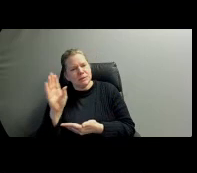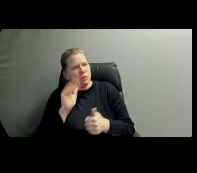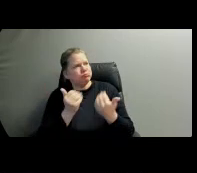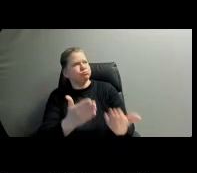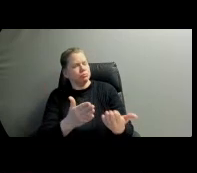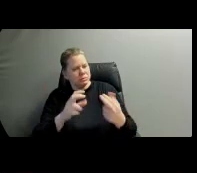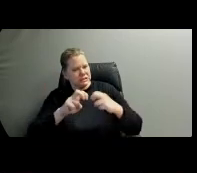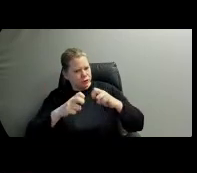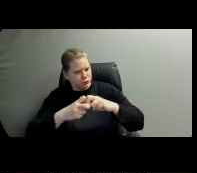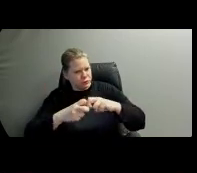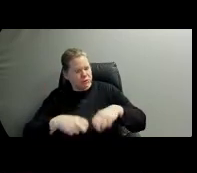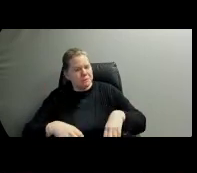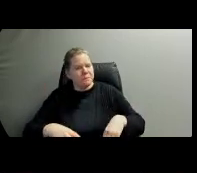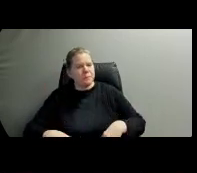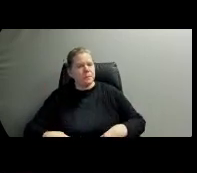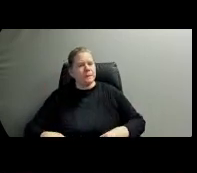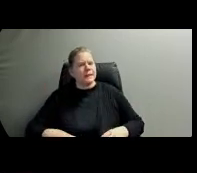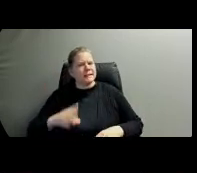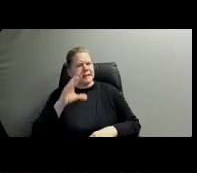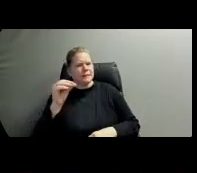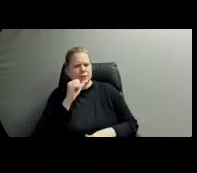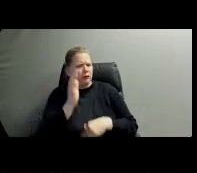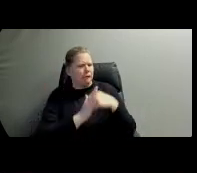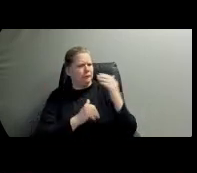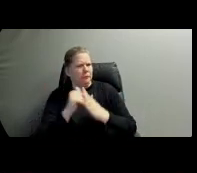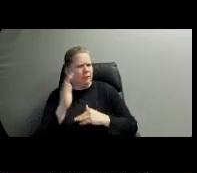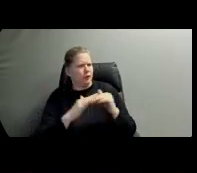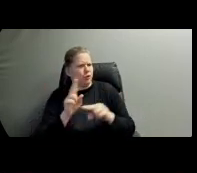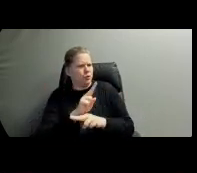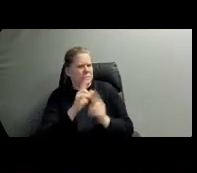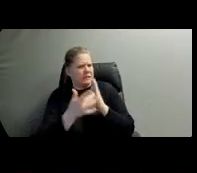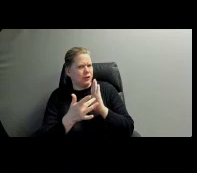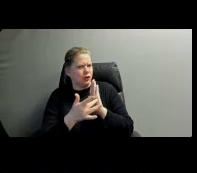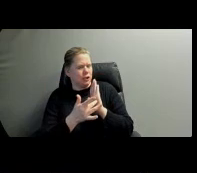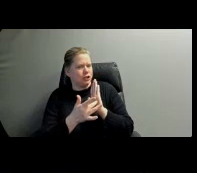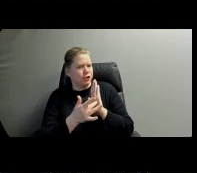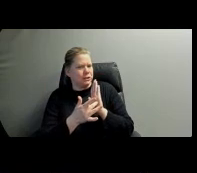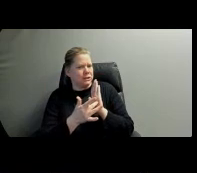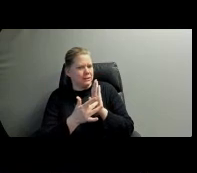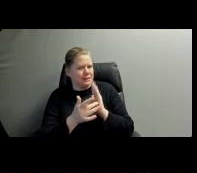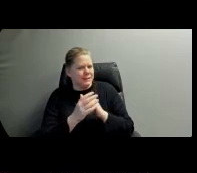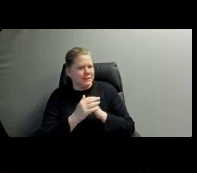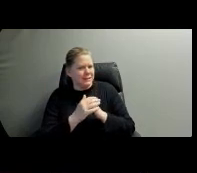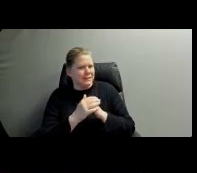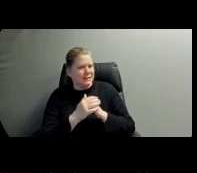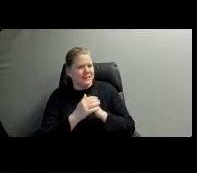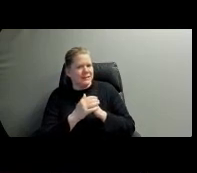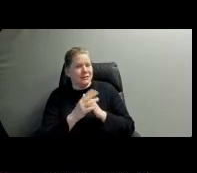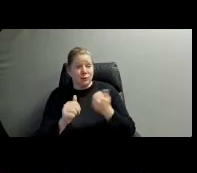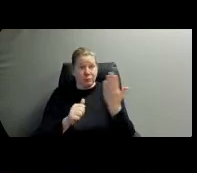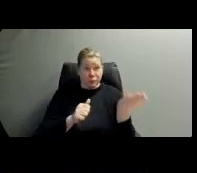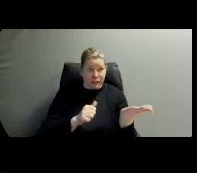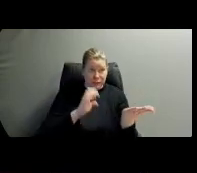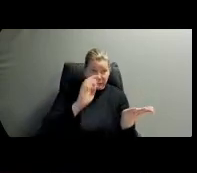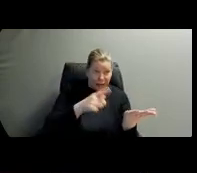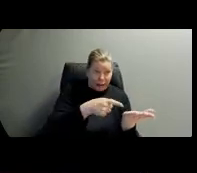arise where the companies are not comfortable in using the technology, and it's very difficult to bring, say, 10 different financial institutions